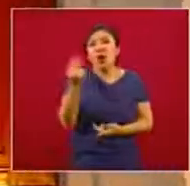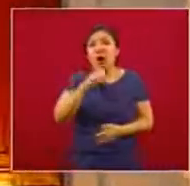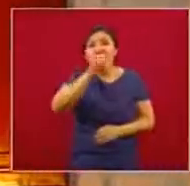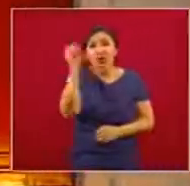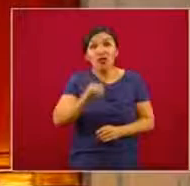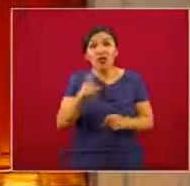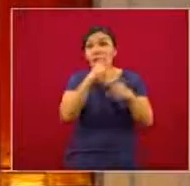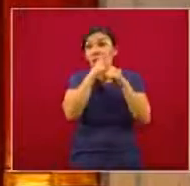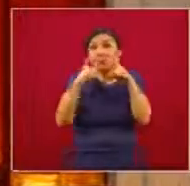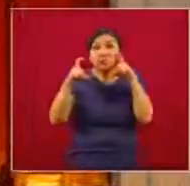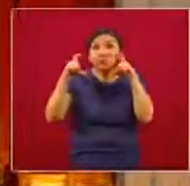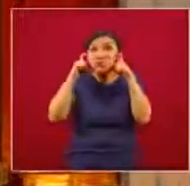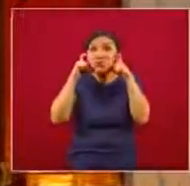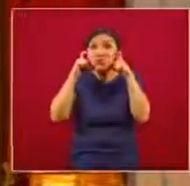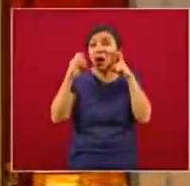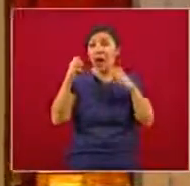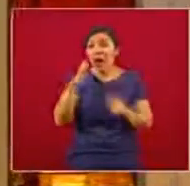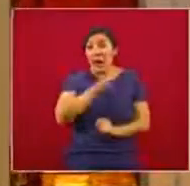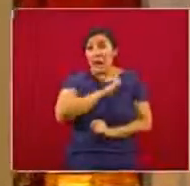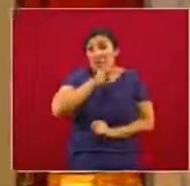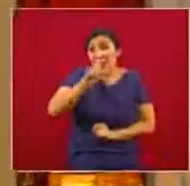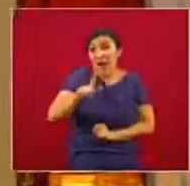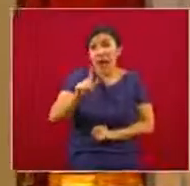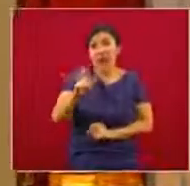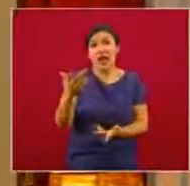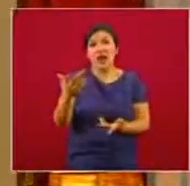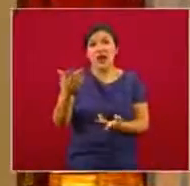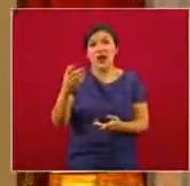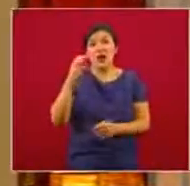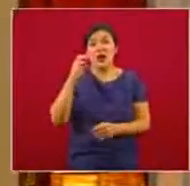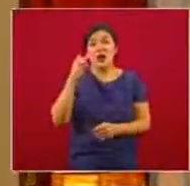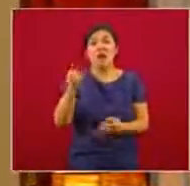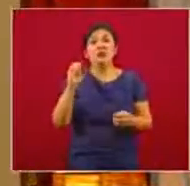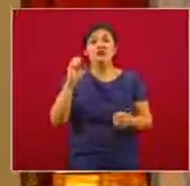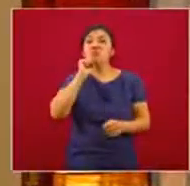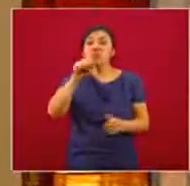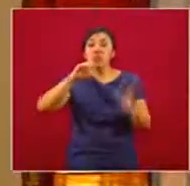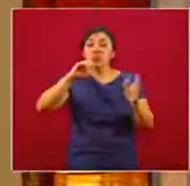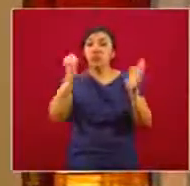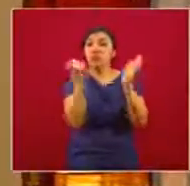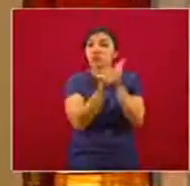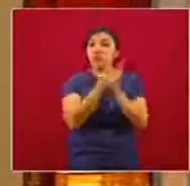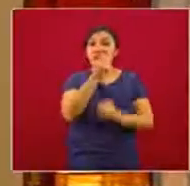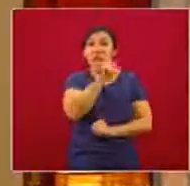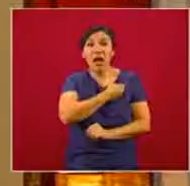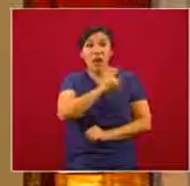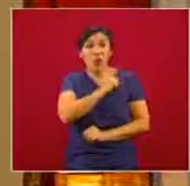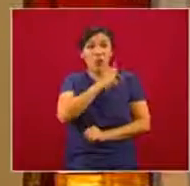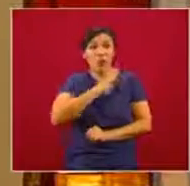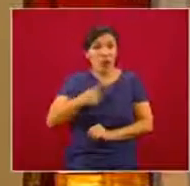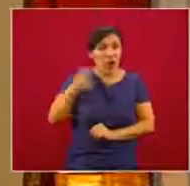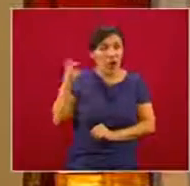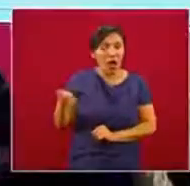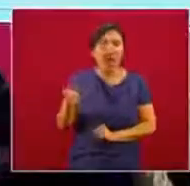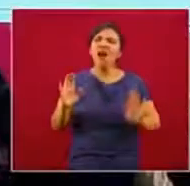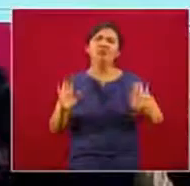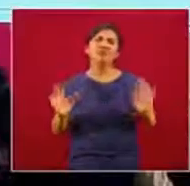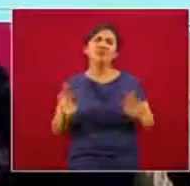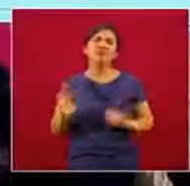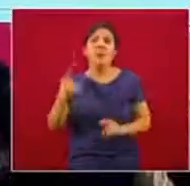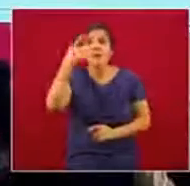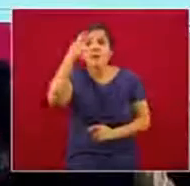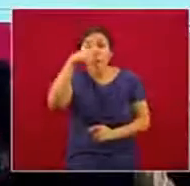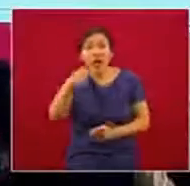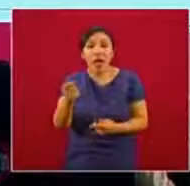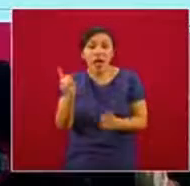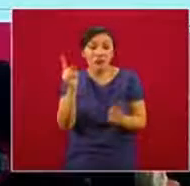de que sean we can cubrebocas, also use llamémoslo así, many sancionados other judicialmente por types estas of personas. Se handkerchiefs. trata de And que en la